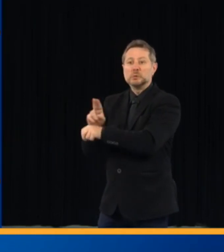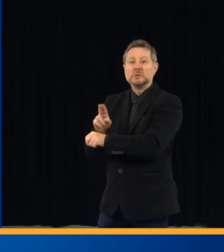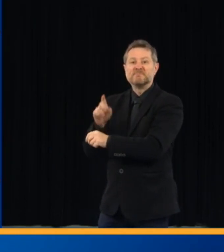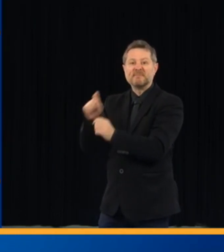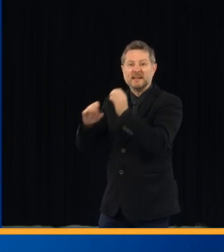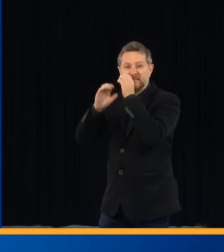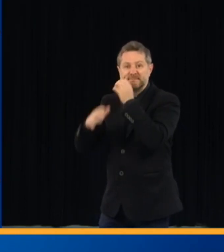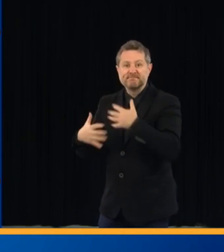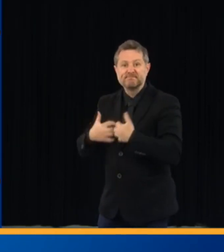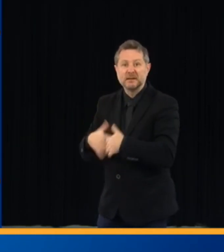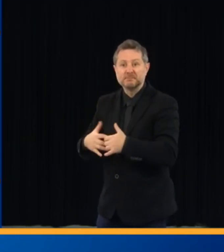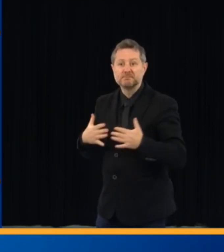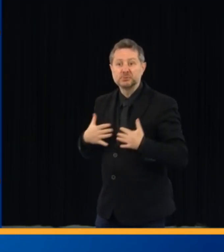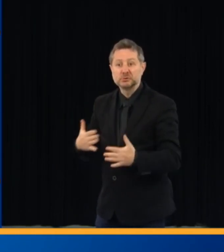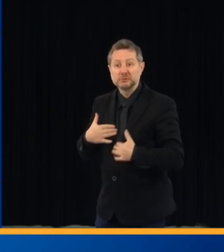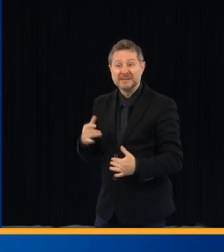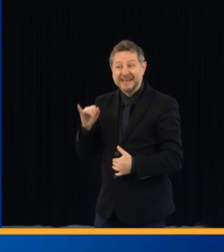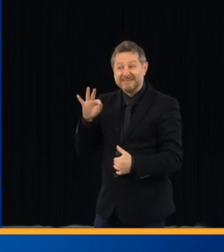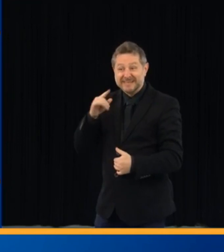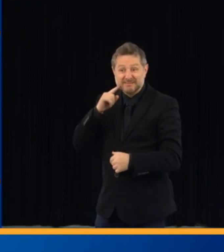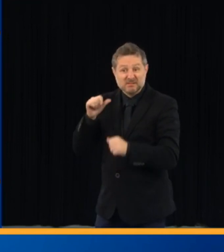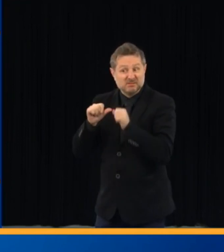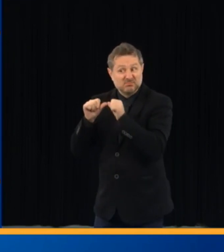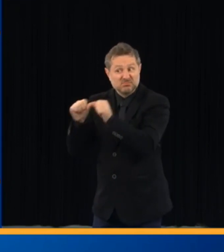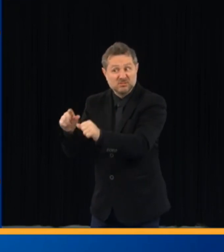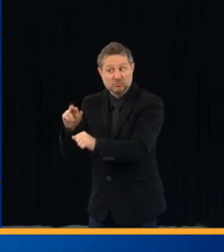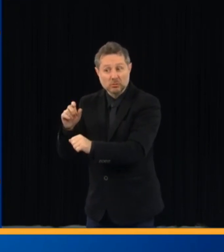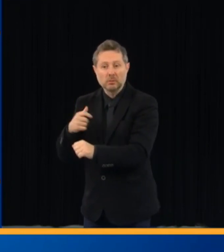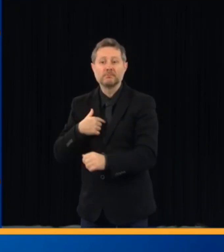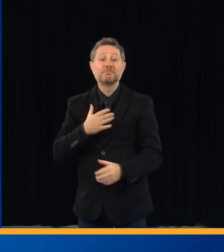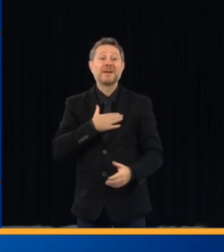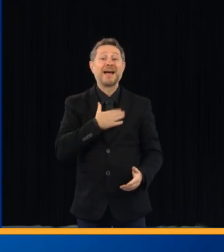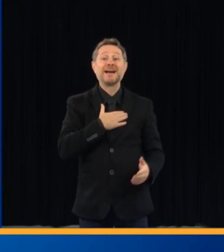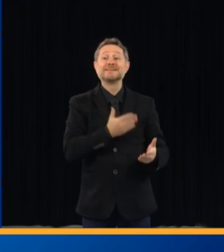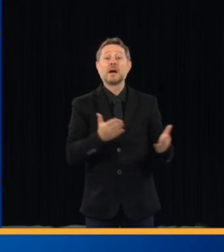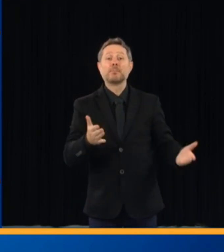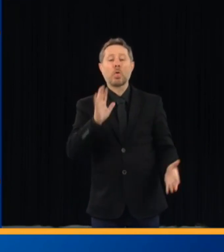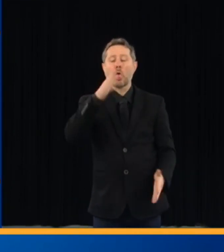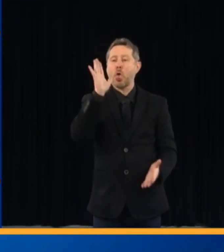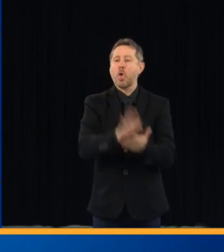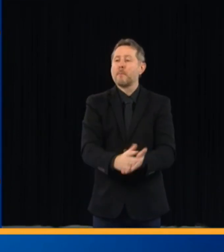rate continues, in our stockpile we have about 6 days.